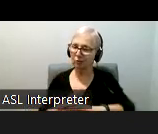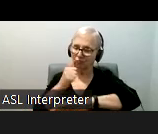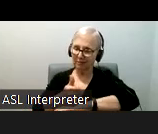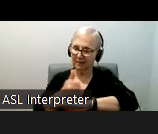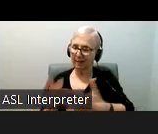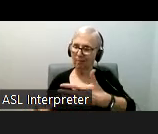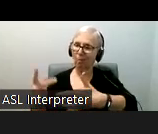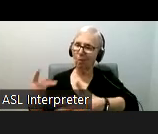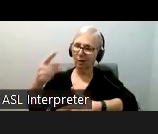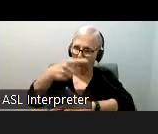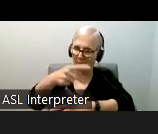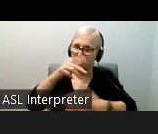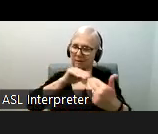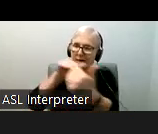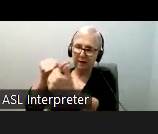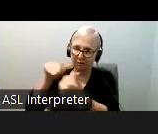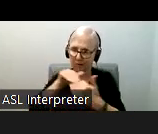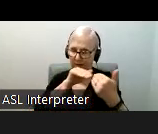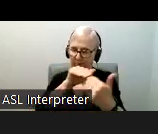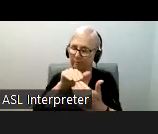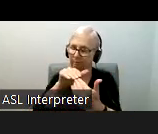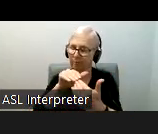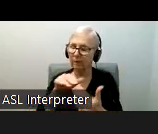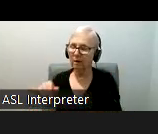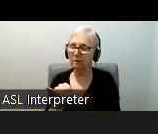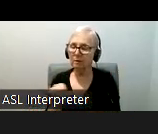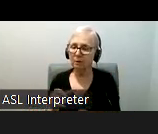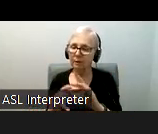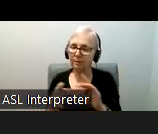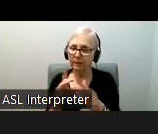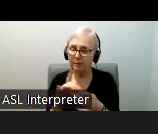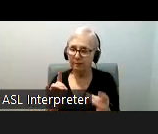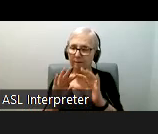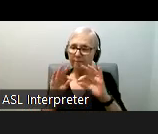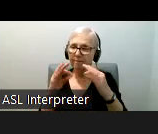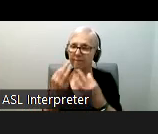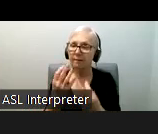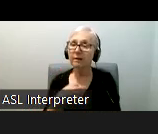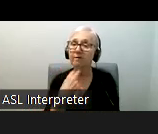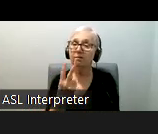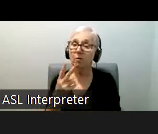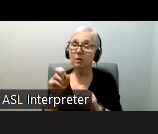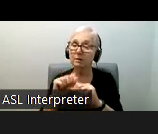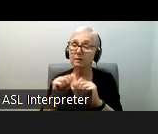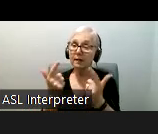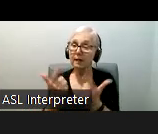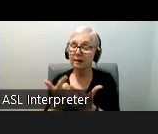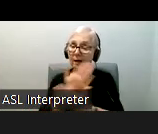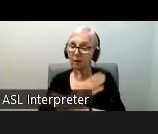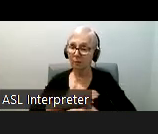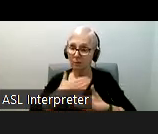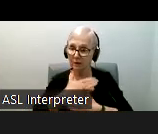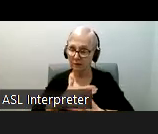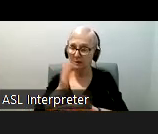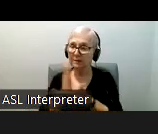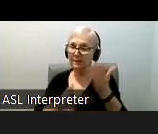that. Also want to mention that the Family Voice Council, I appreciate some of